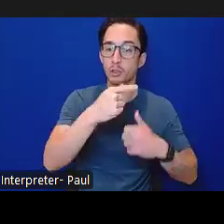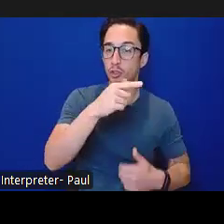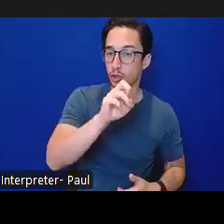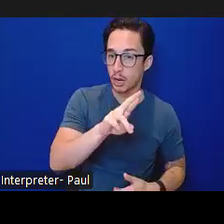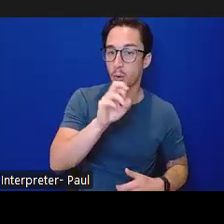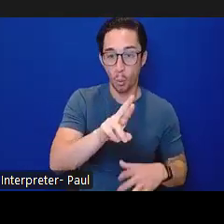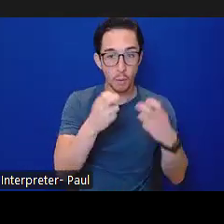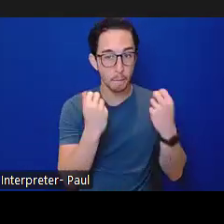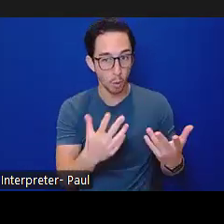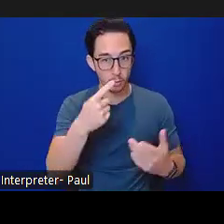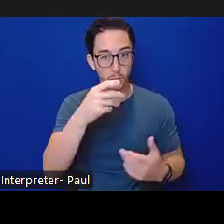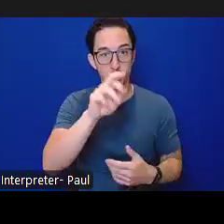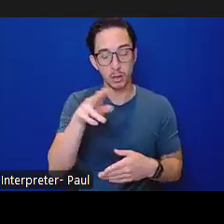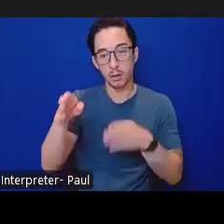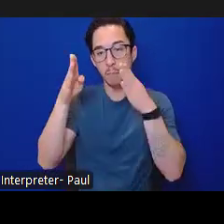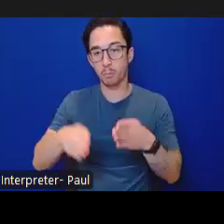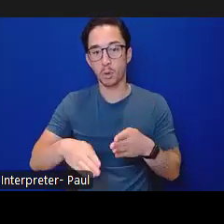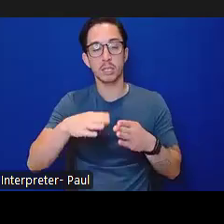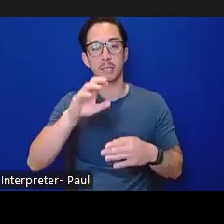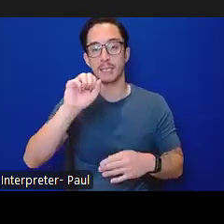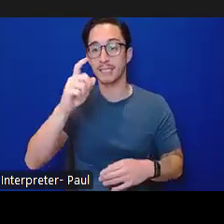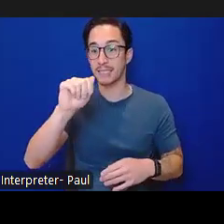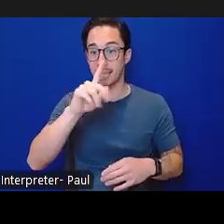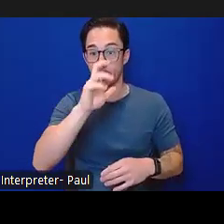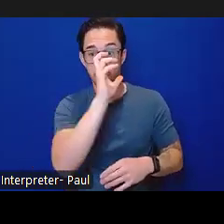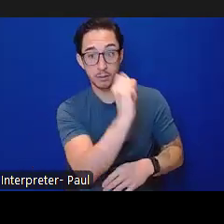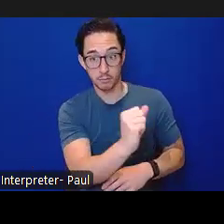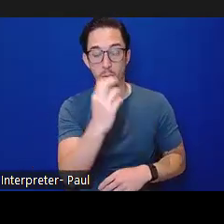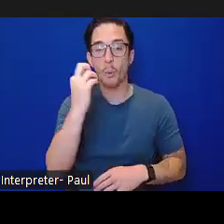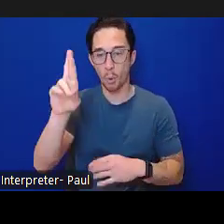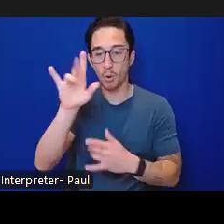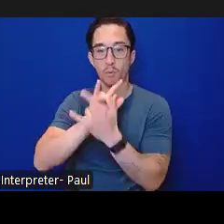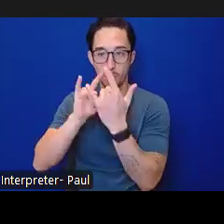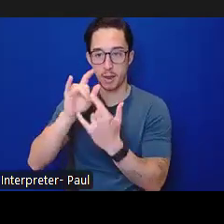that a person is sexually and or romantically attracted to.